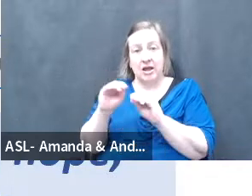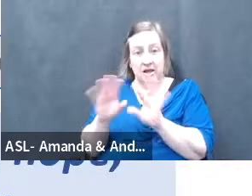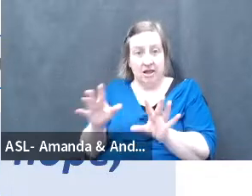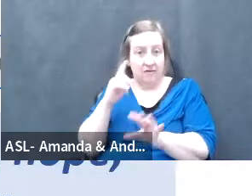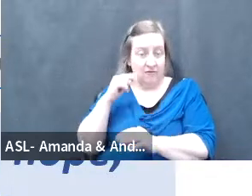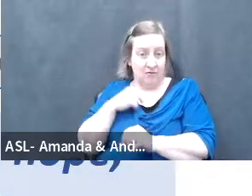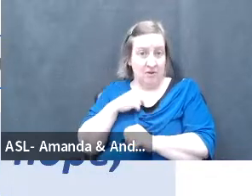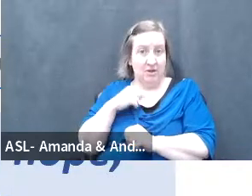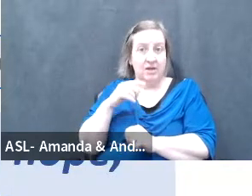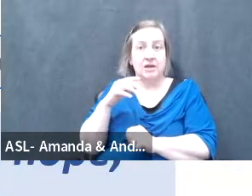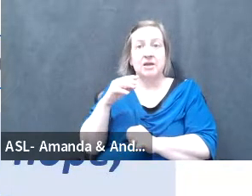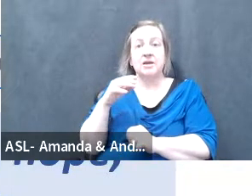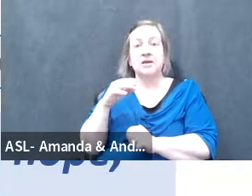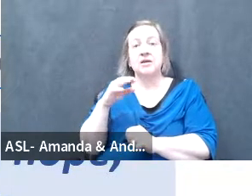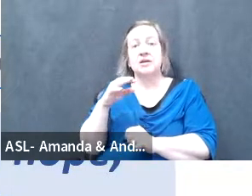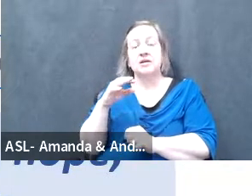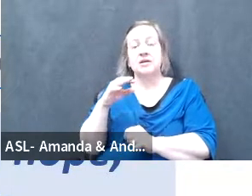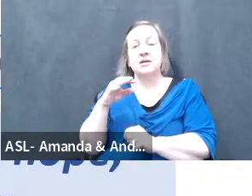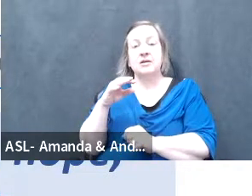me.